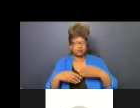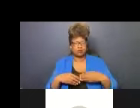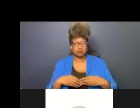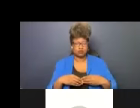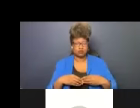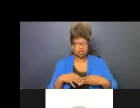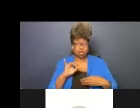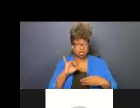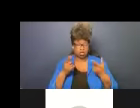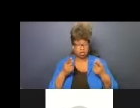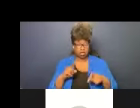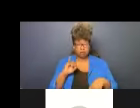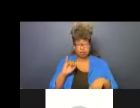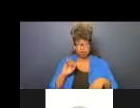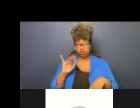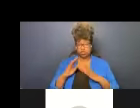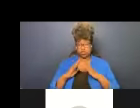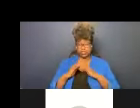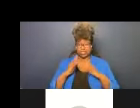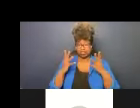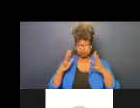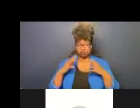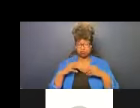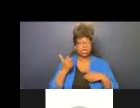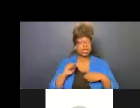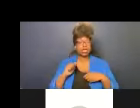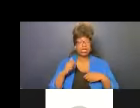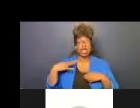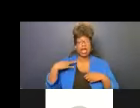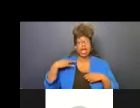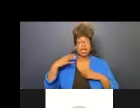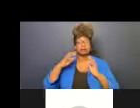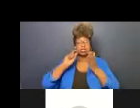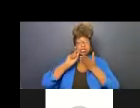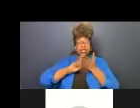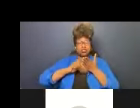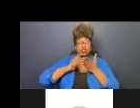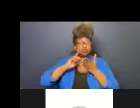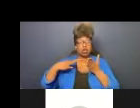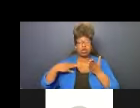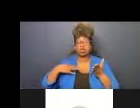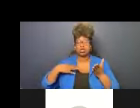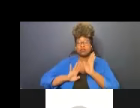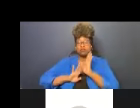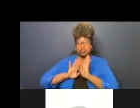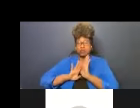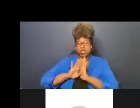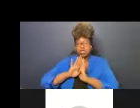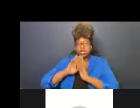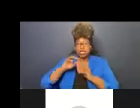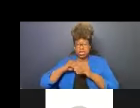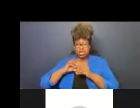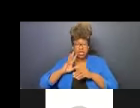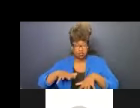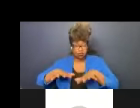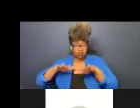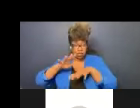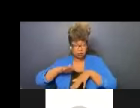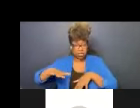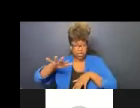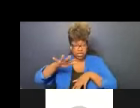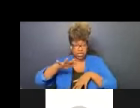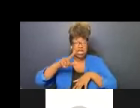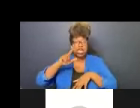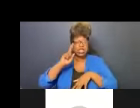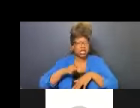in Jersey City. So any application for development that lies in the floodplain, they have to do additional green infrastructure above